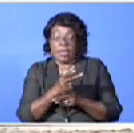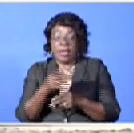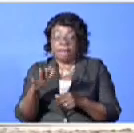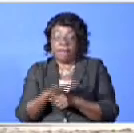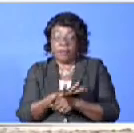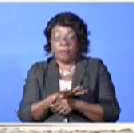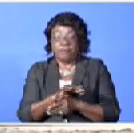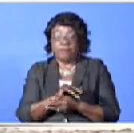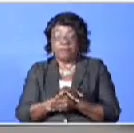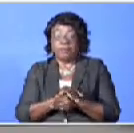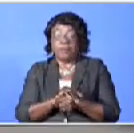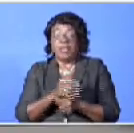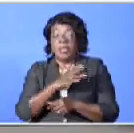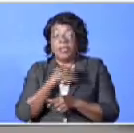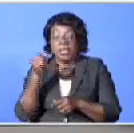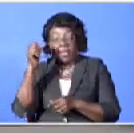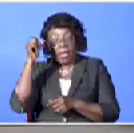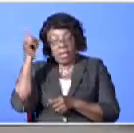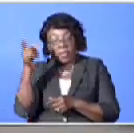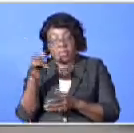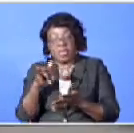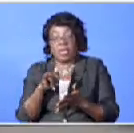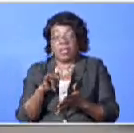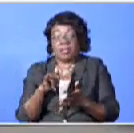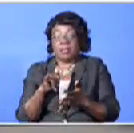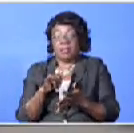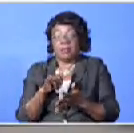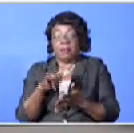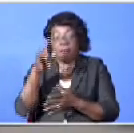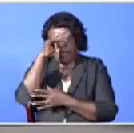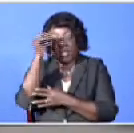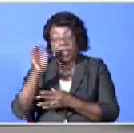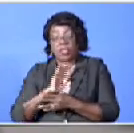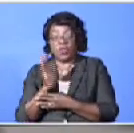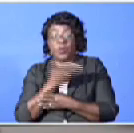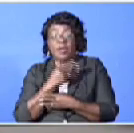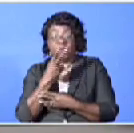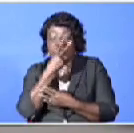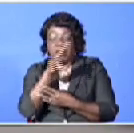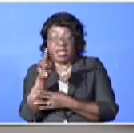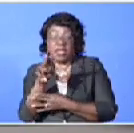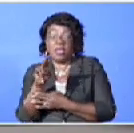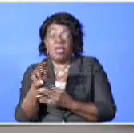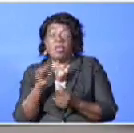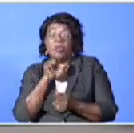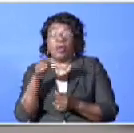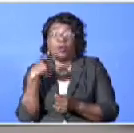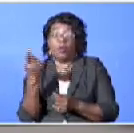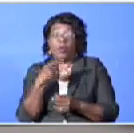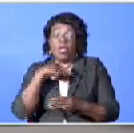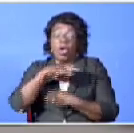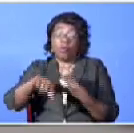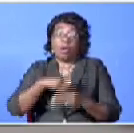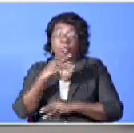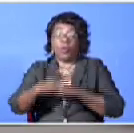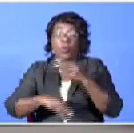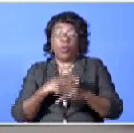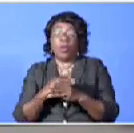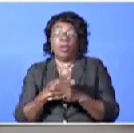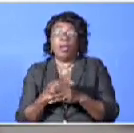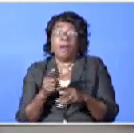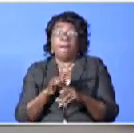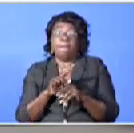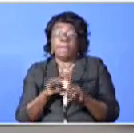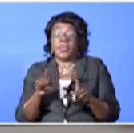They get it. They understand because they've seen not only around the world, but what's happening to their family and their